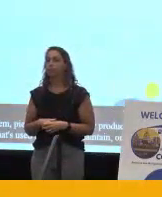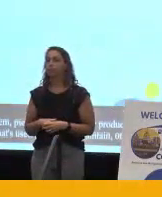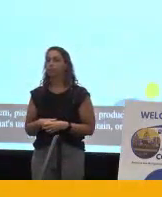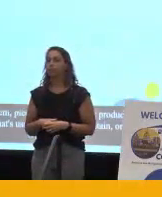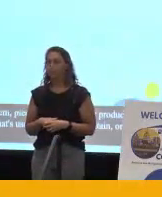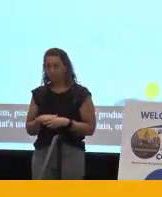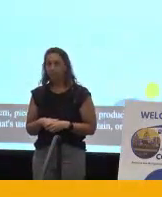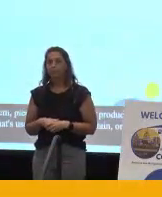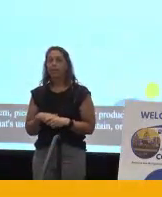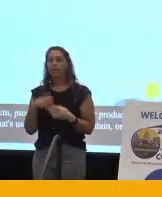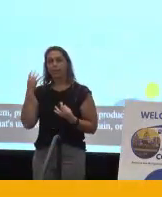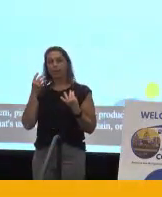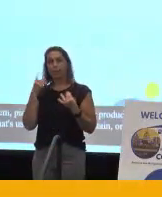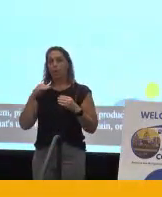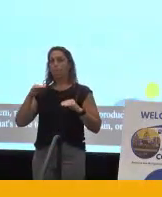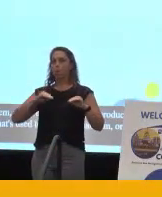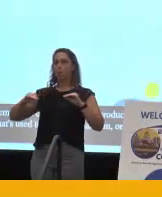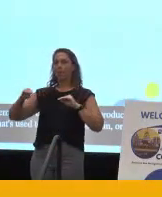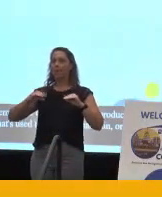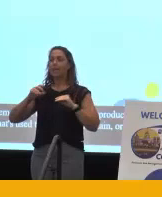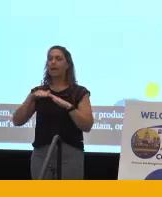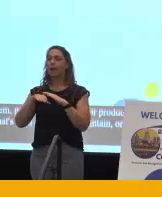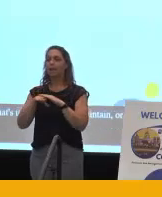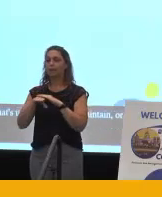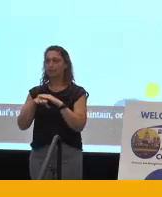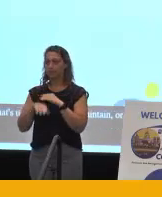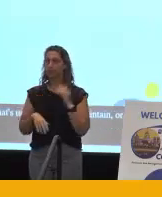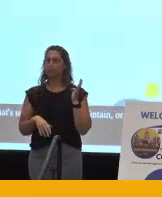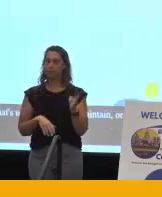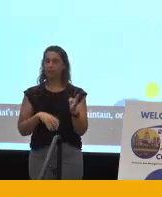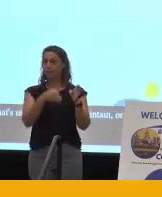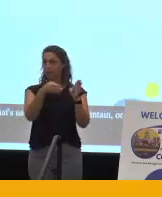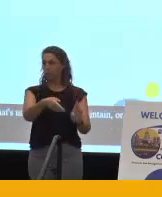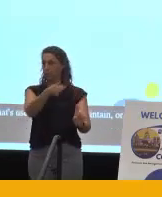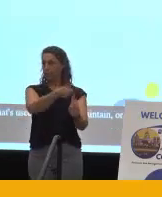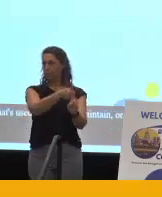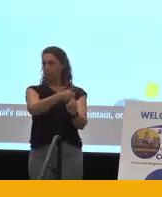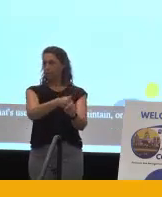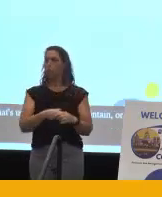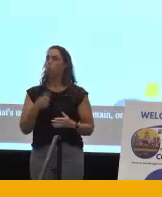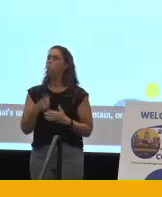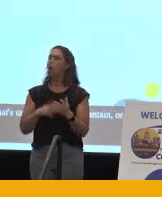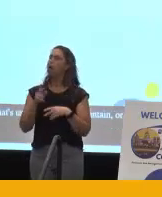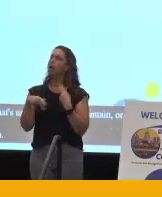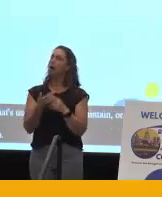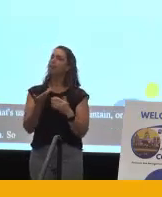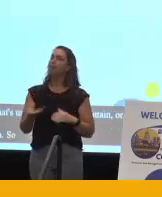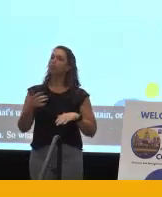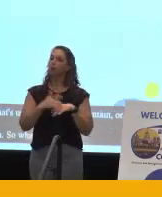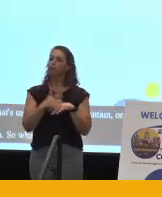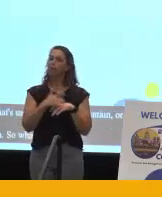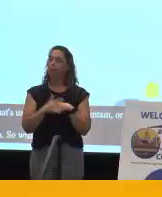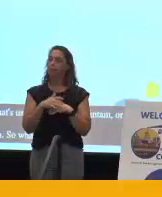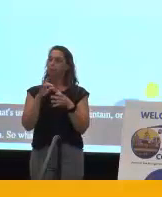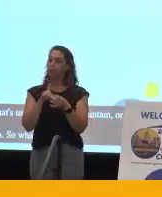So let's think about mobility and access. Let's go back to the person. So what types of things are available as far as